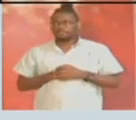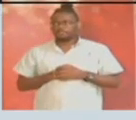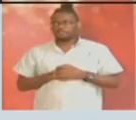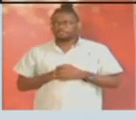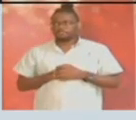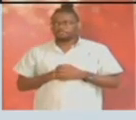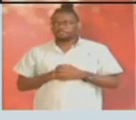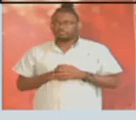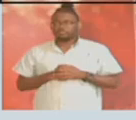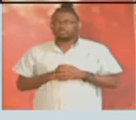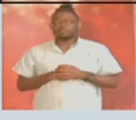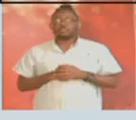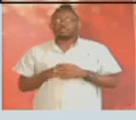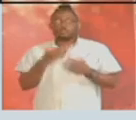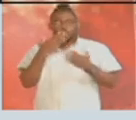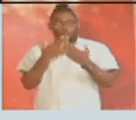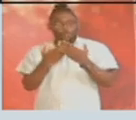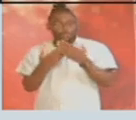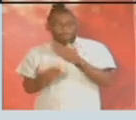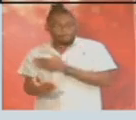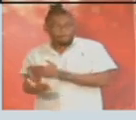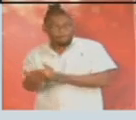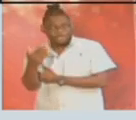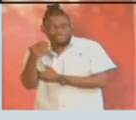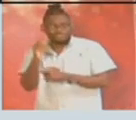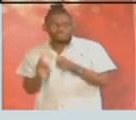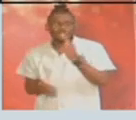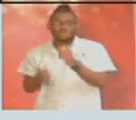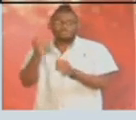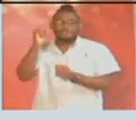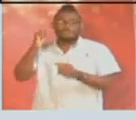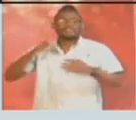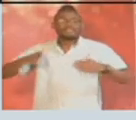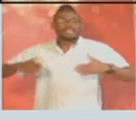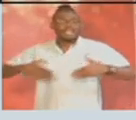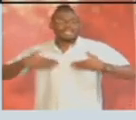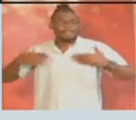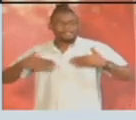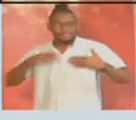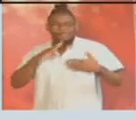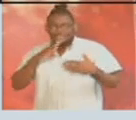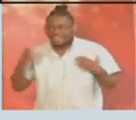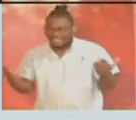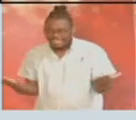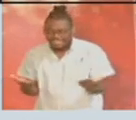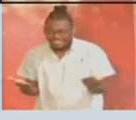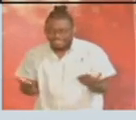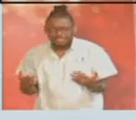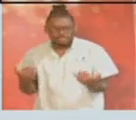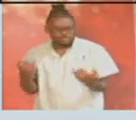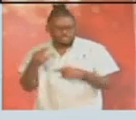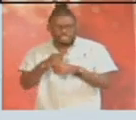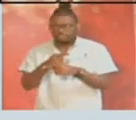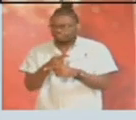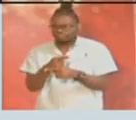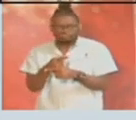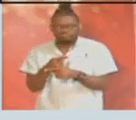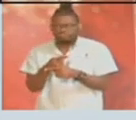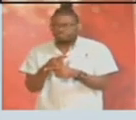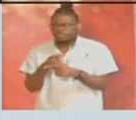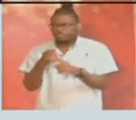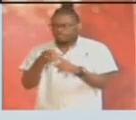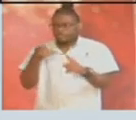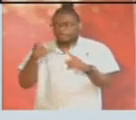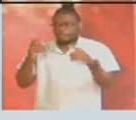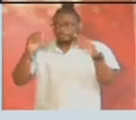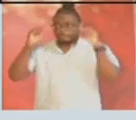Good morning, Trinidad and Tobago. We are pleased to have you join us for today's virtual media conference by the Ministry of Health as we